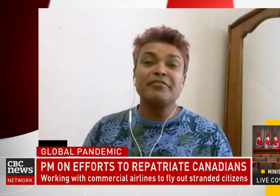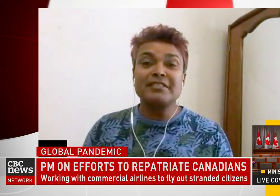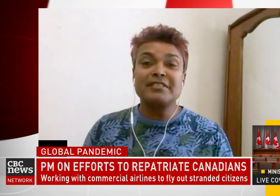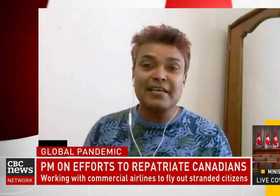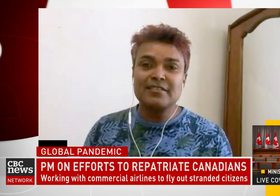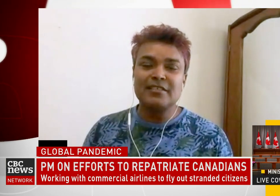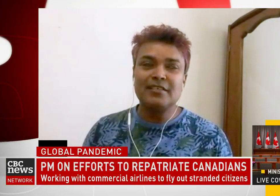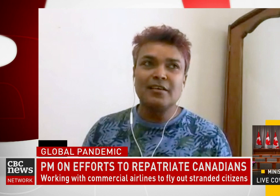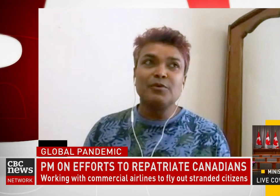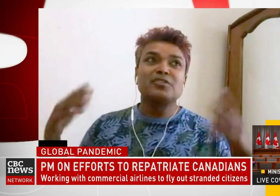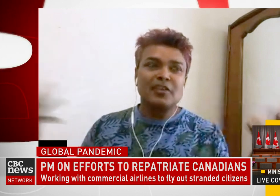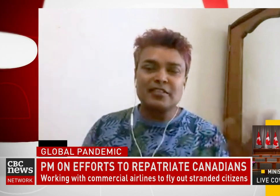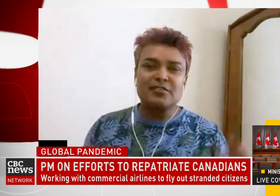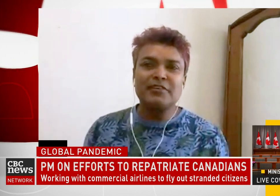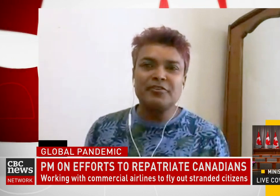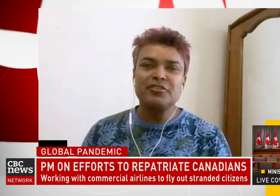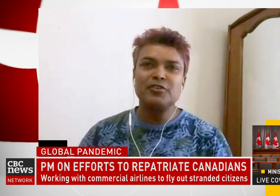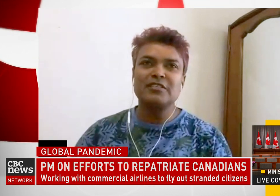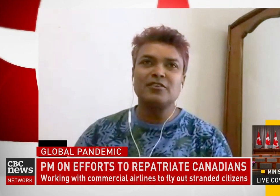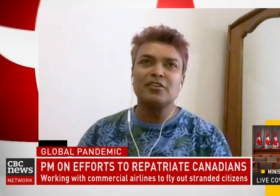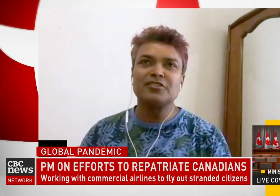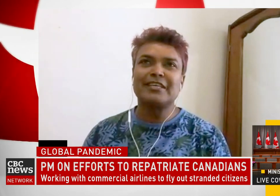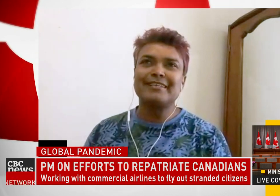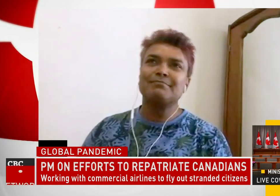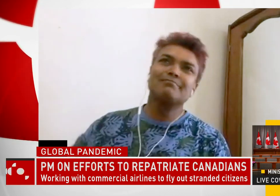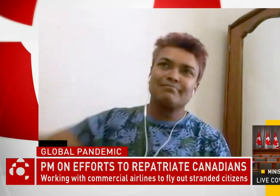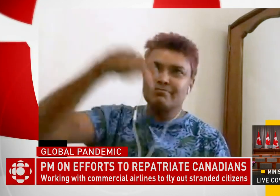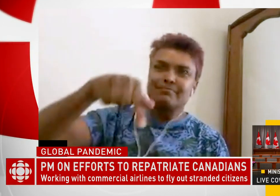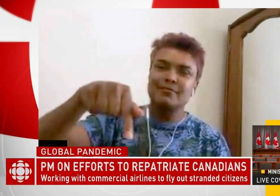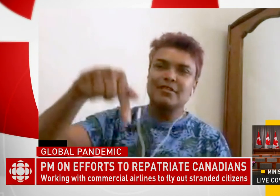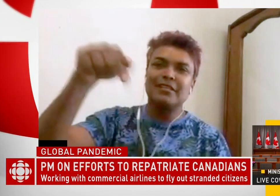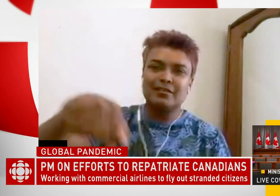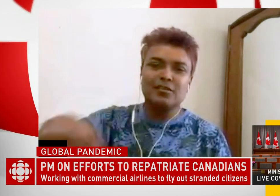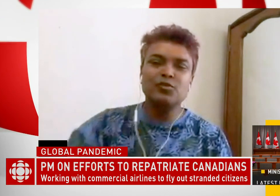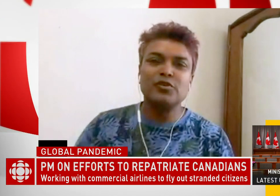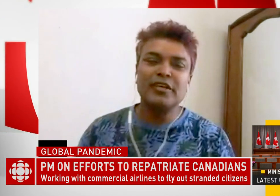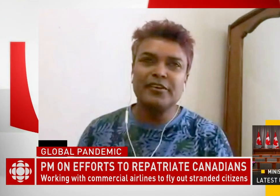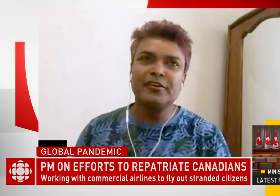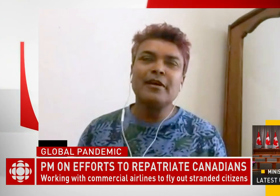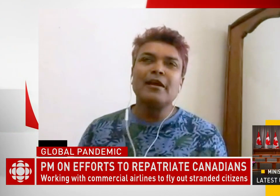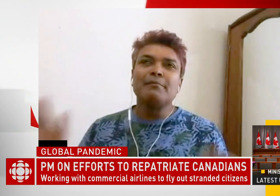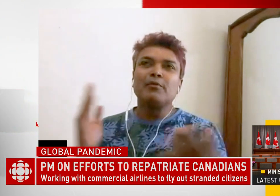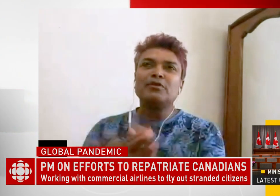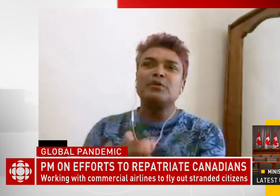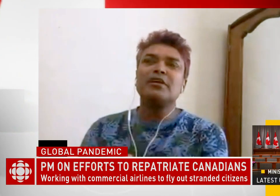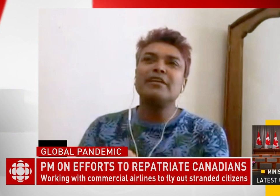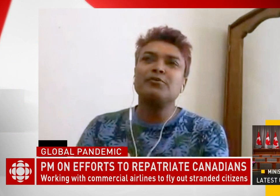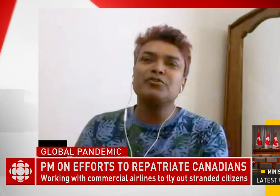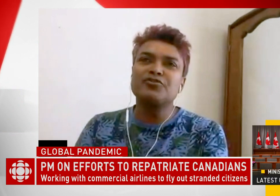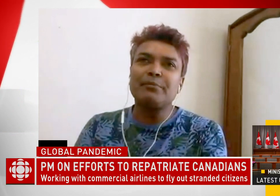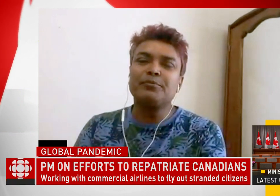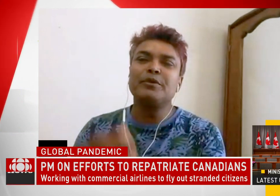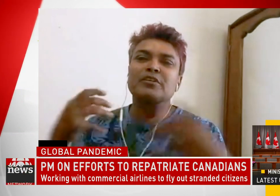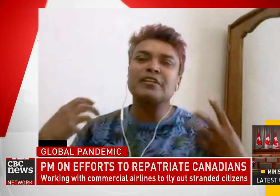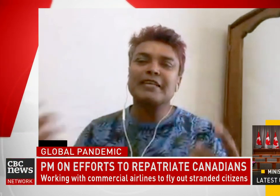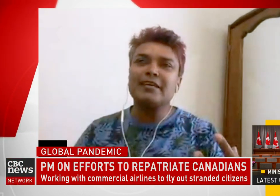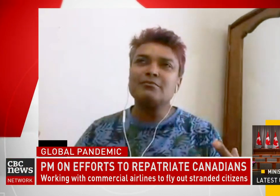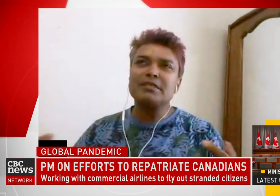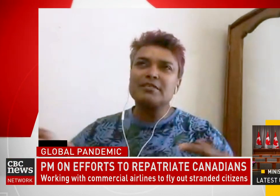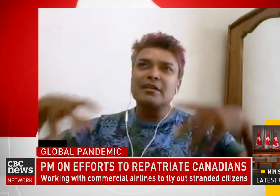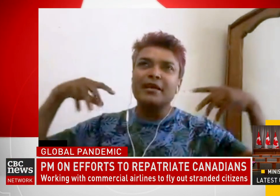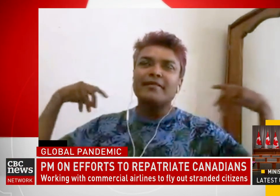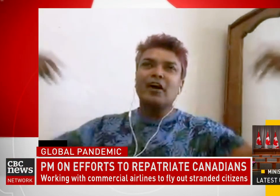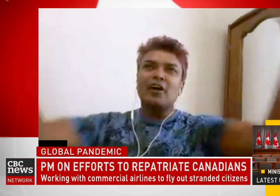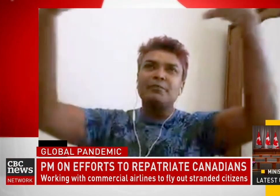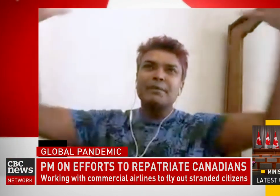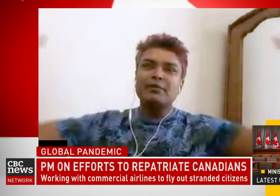a private taxi, which cost us $500 to get to Cusco here. Mm-hmm. But once we got here, we were trapped. We could not get out